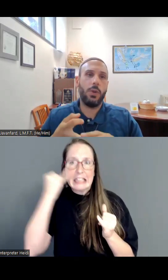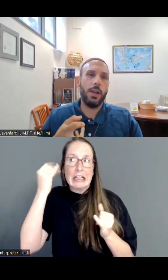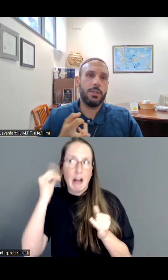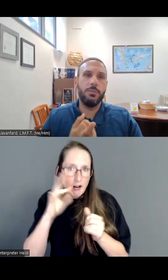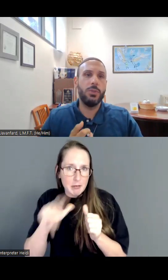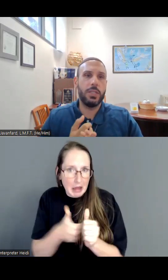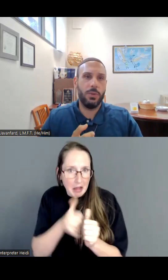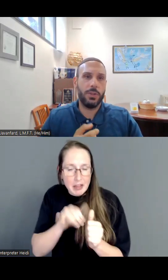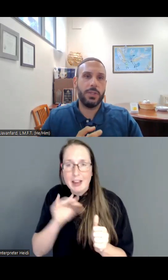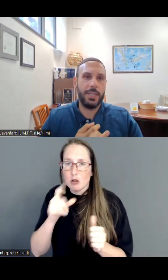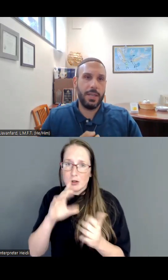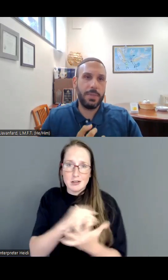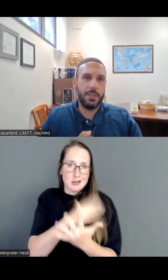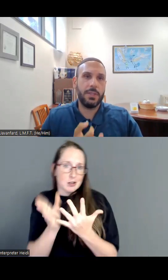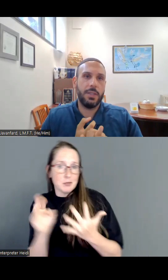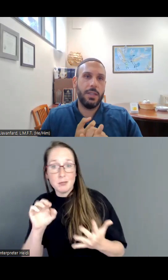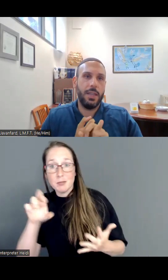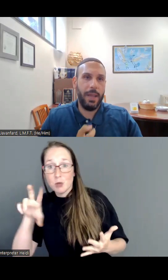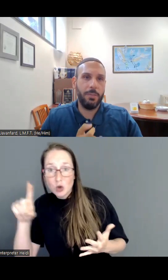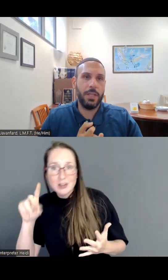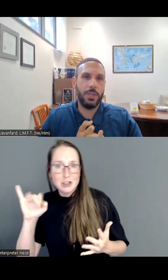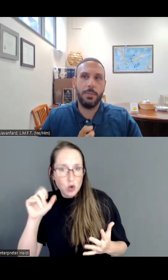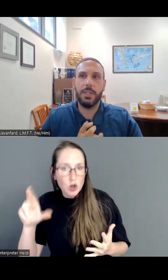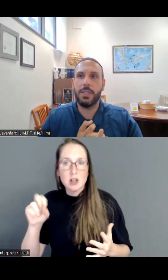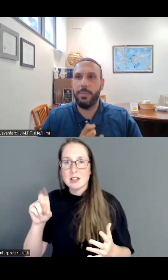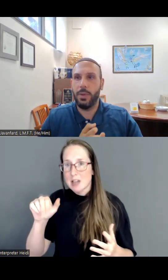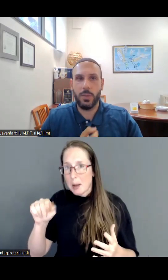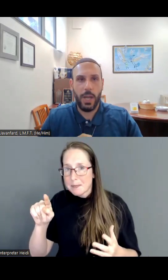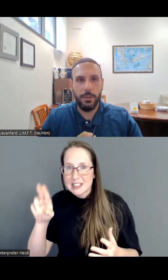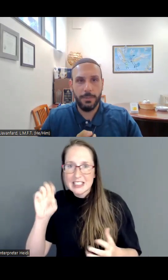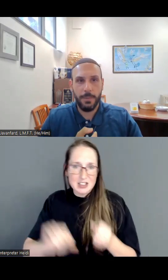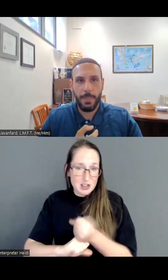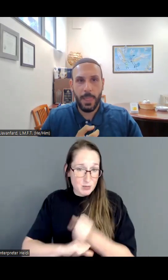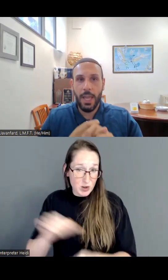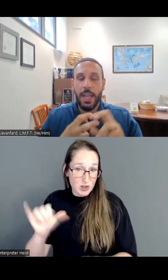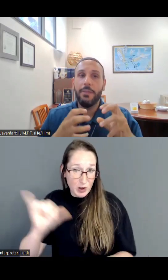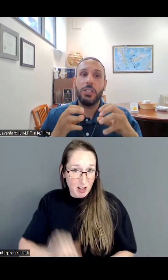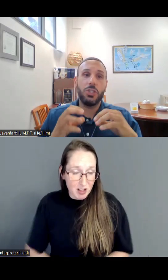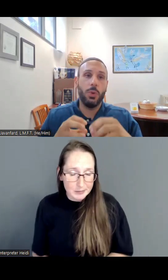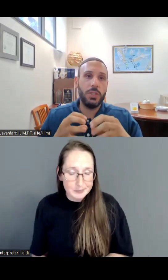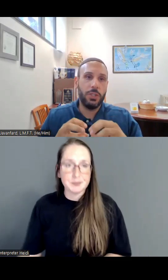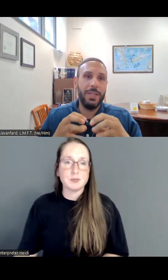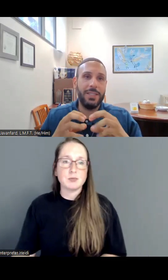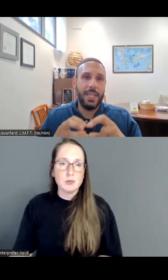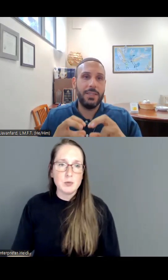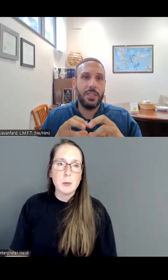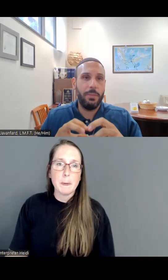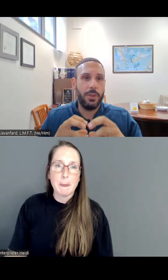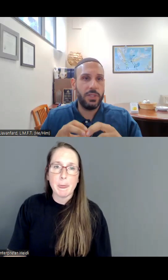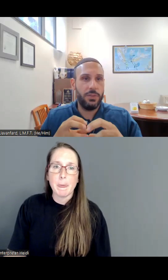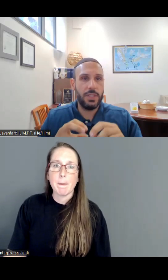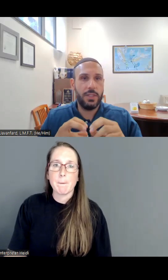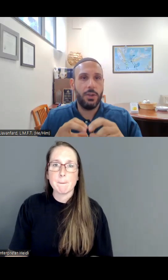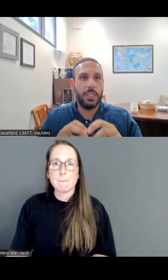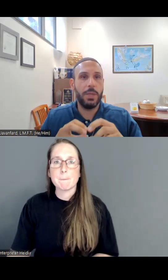way across to mood disorders and substance impairment or substance support as well. The short-term intensive